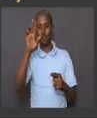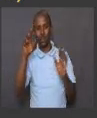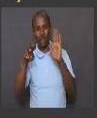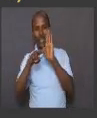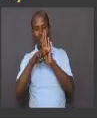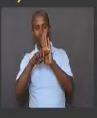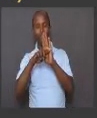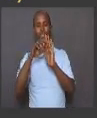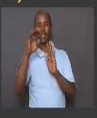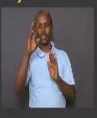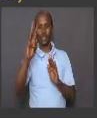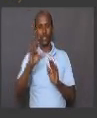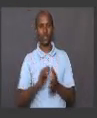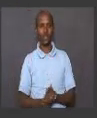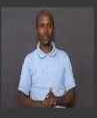negative 6.